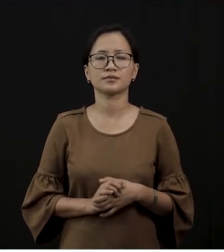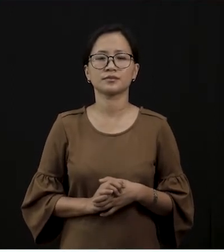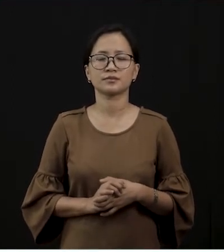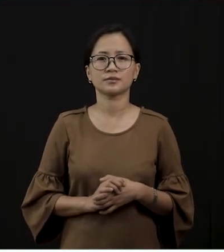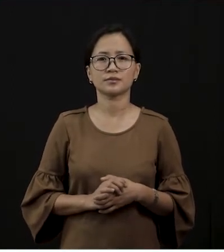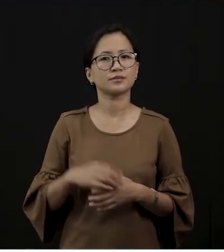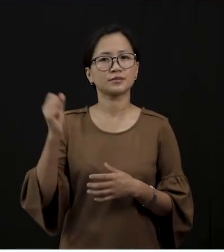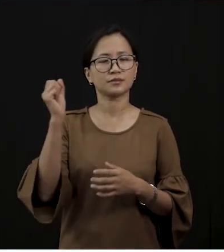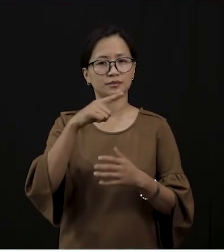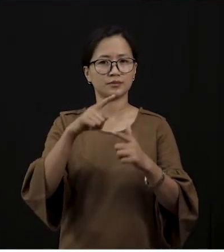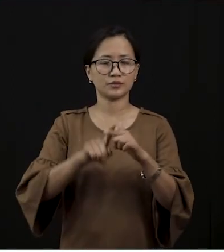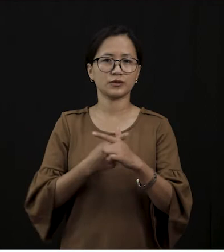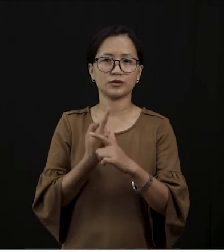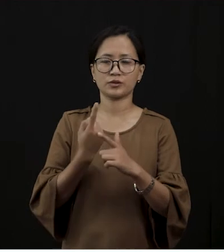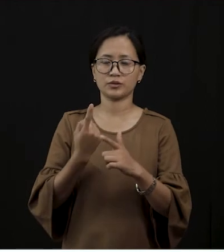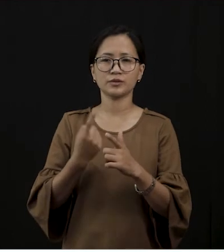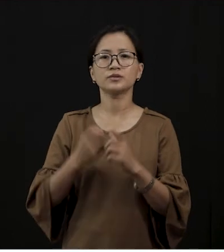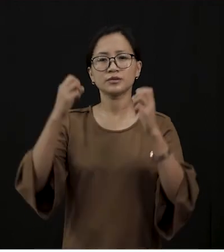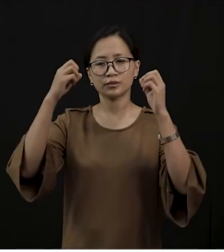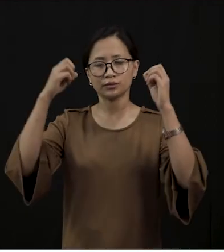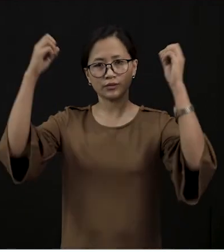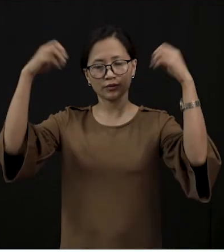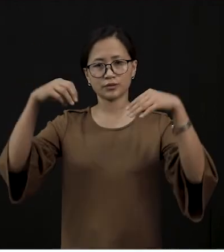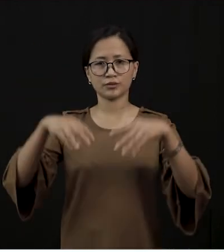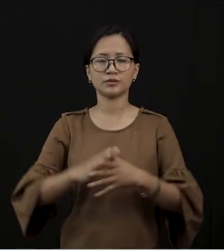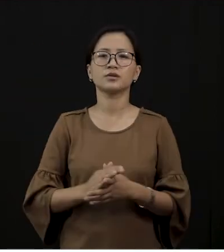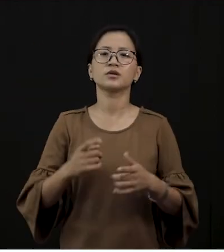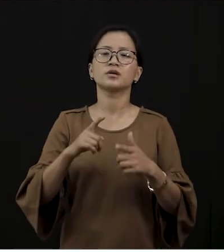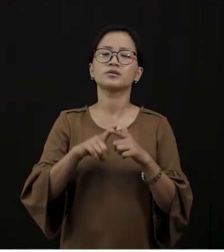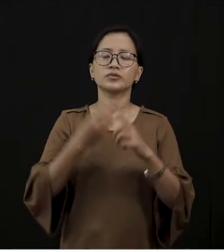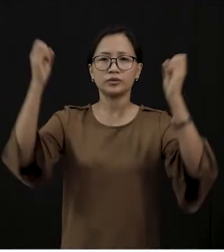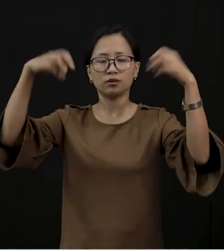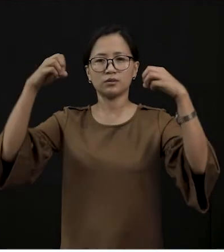the month June, July, August is